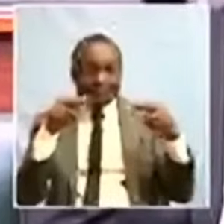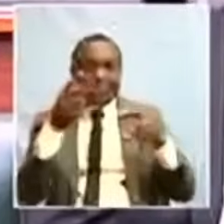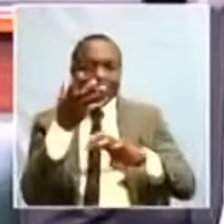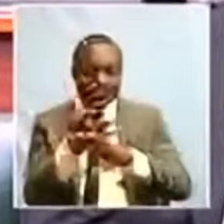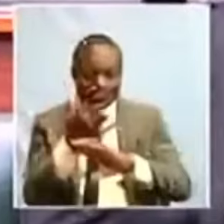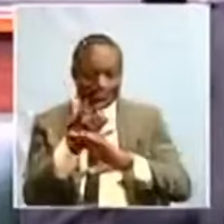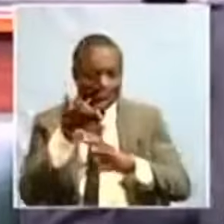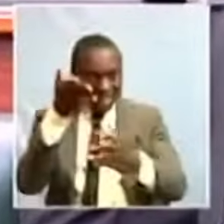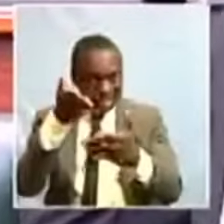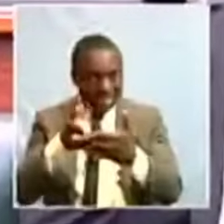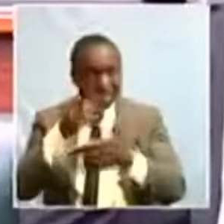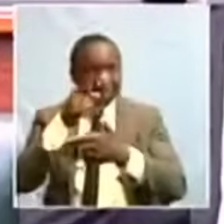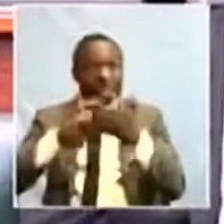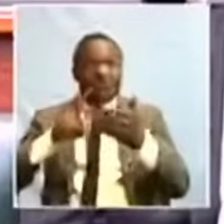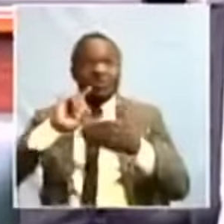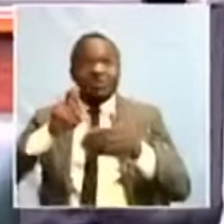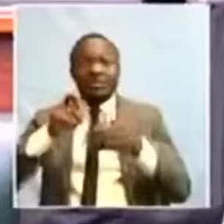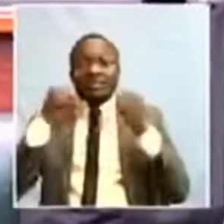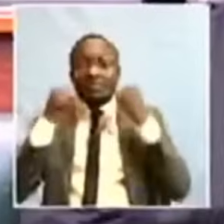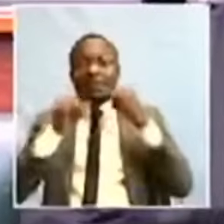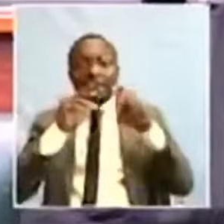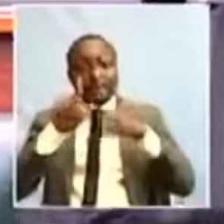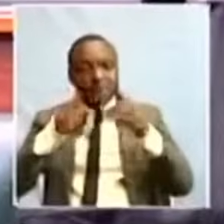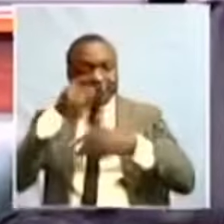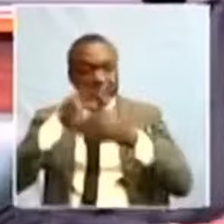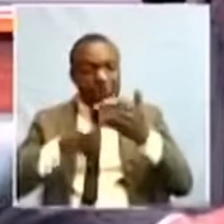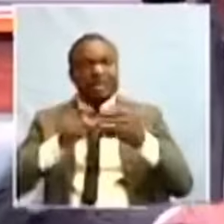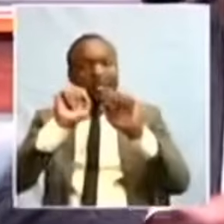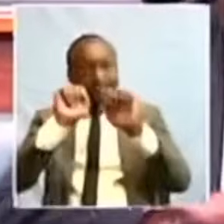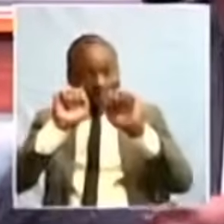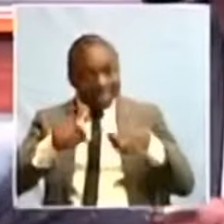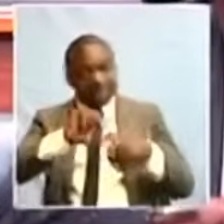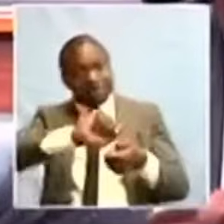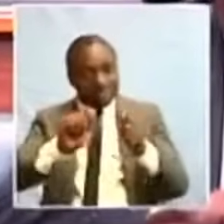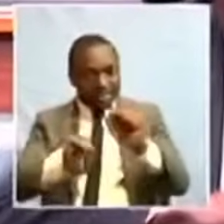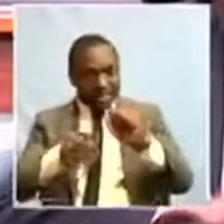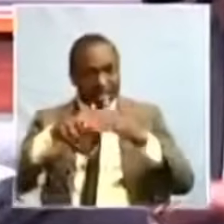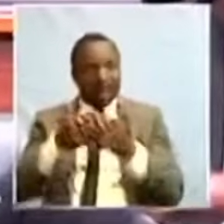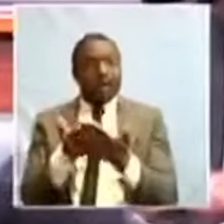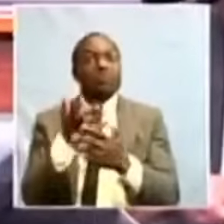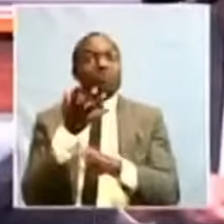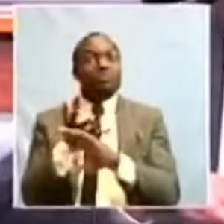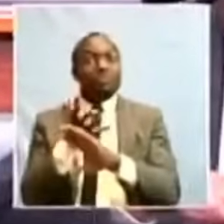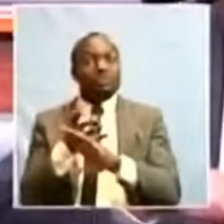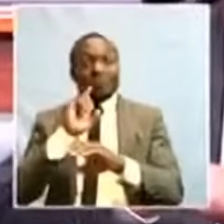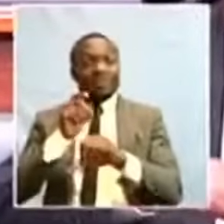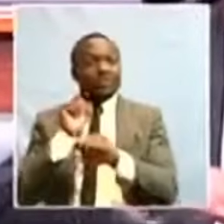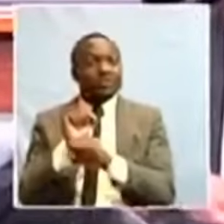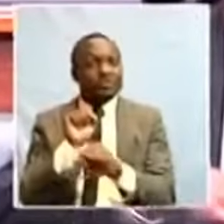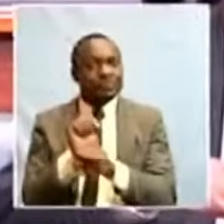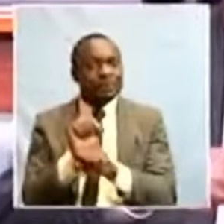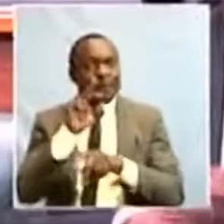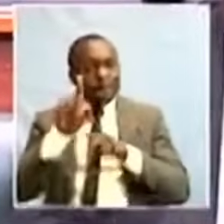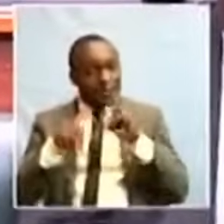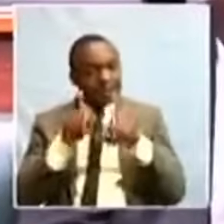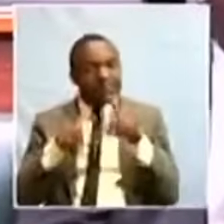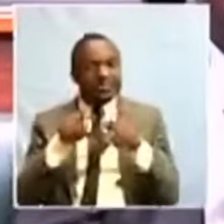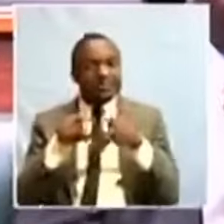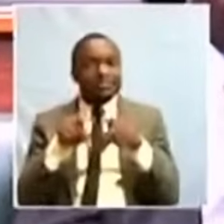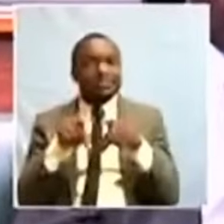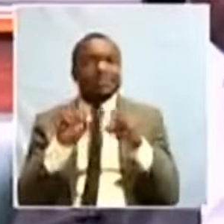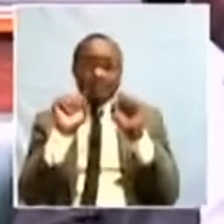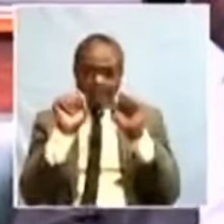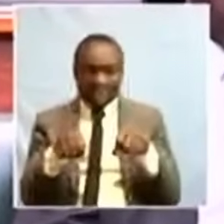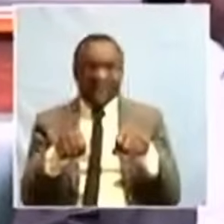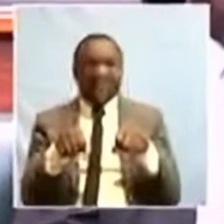stress. This is what we should tell our people. What should we change? How hard should we work as a people so that